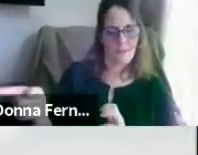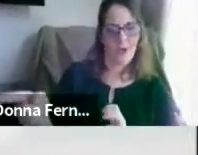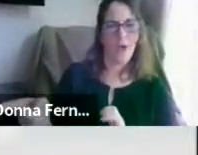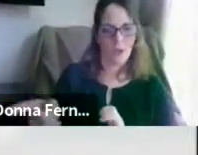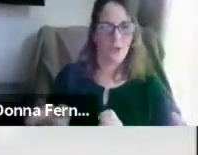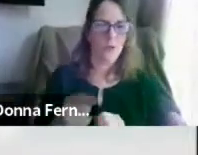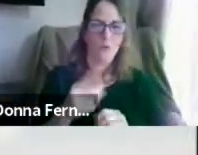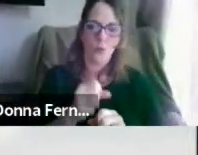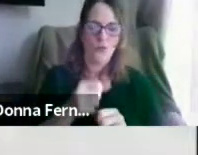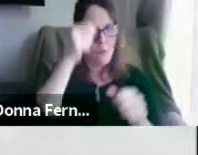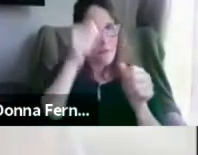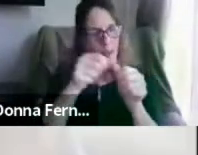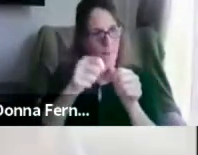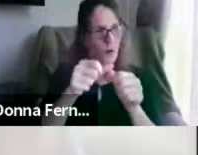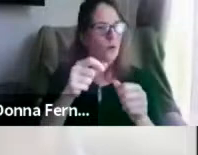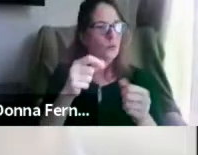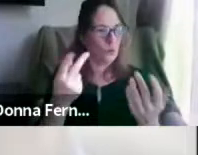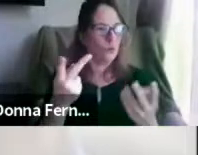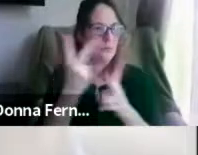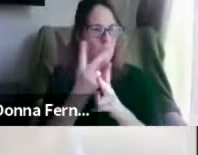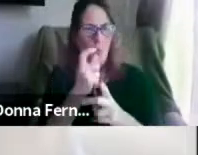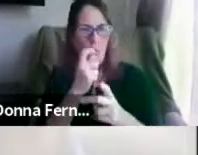tracing.